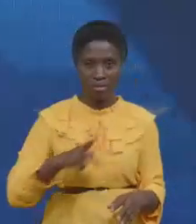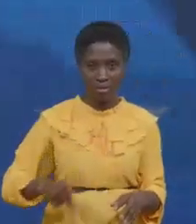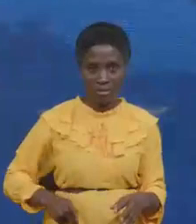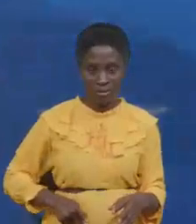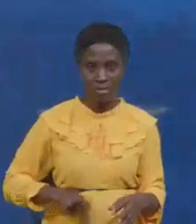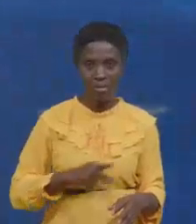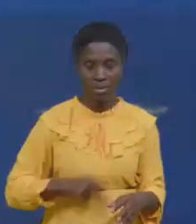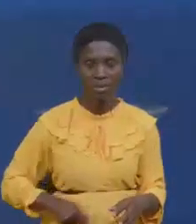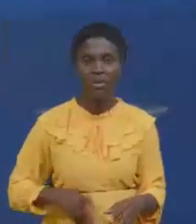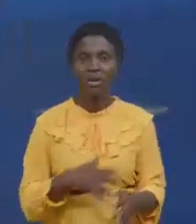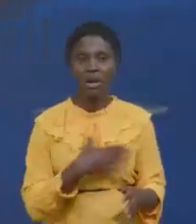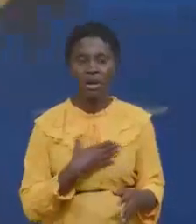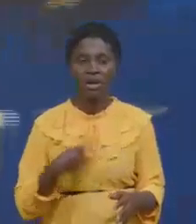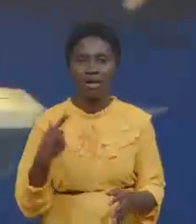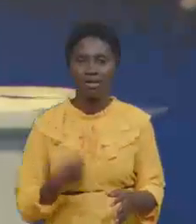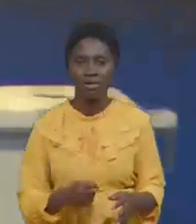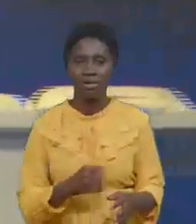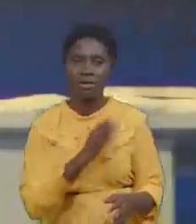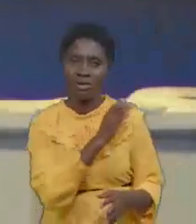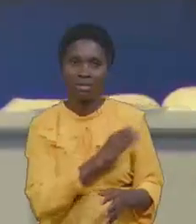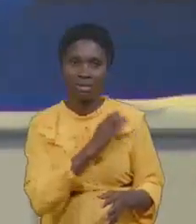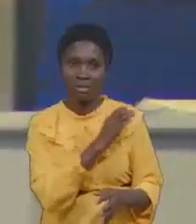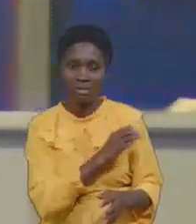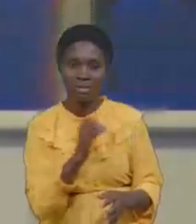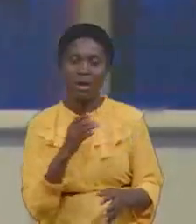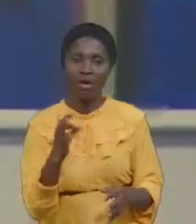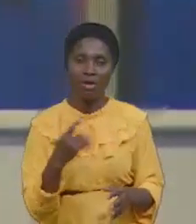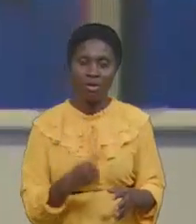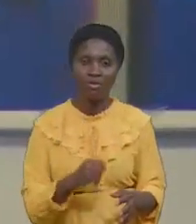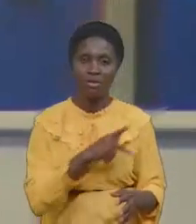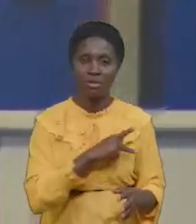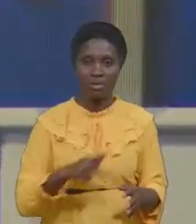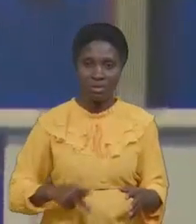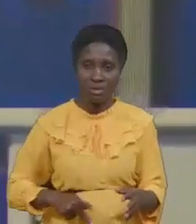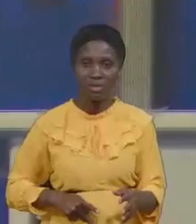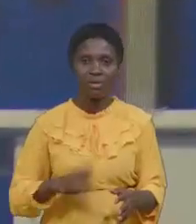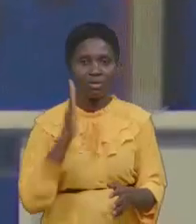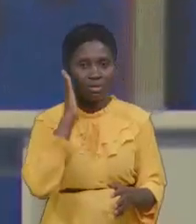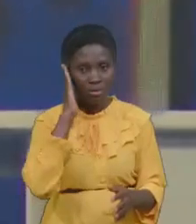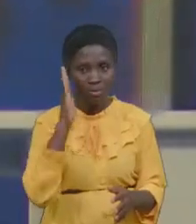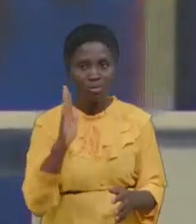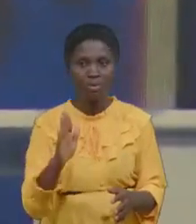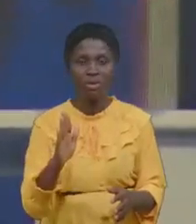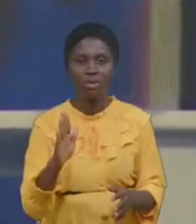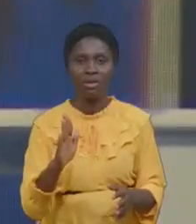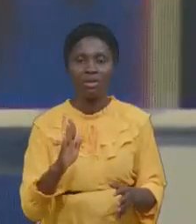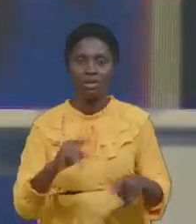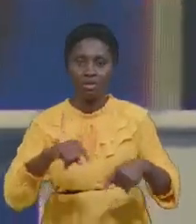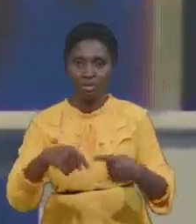the attributes of the king will pass on to the